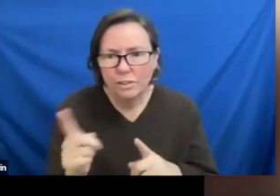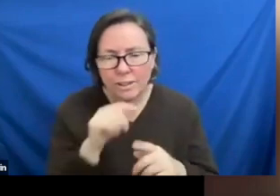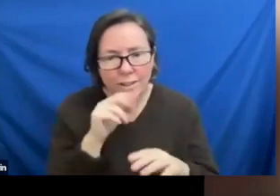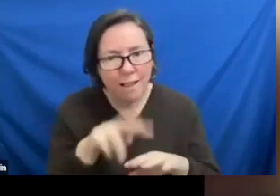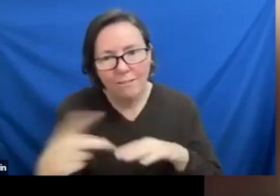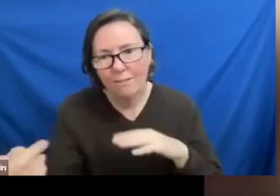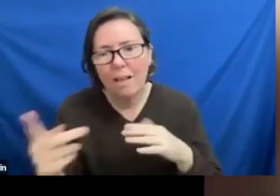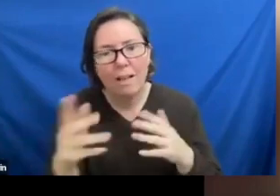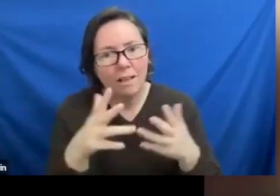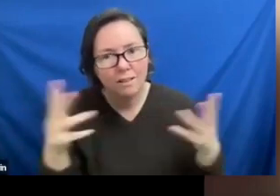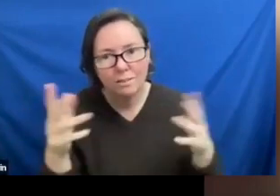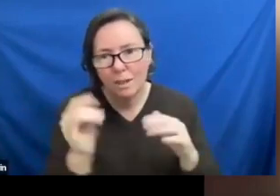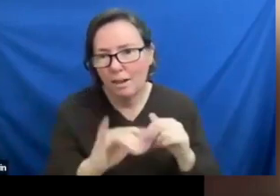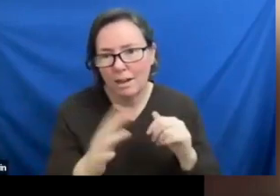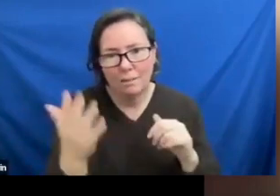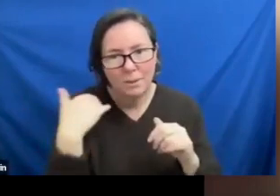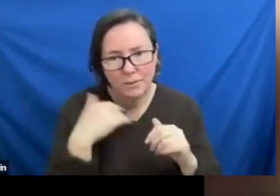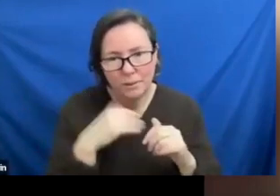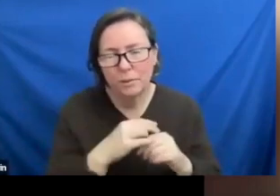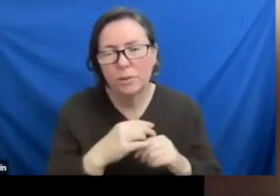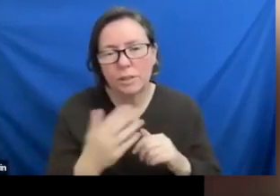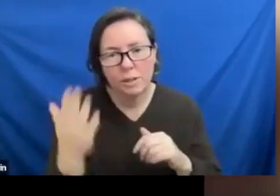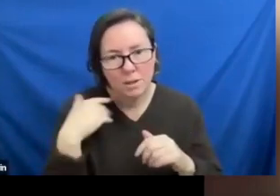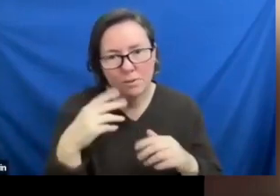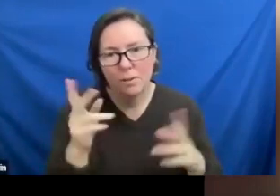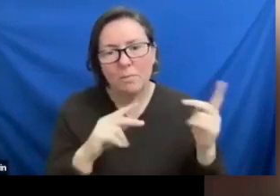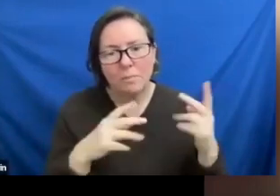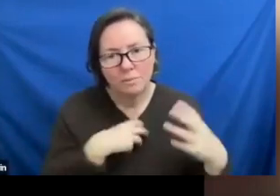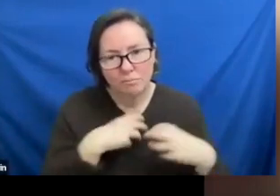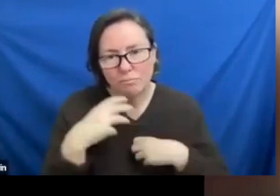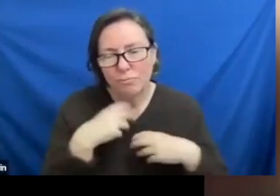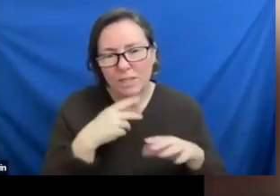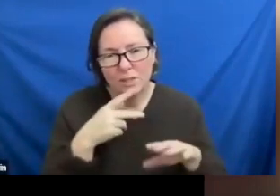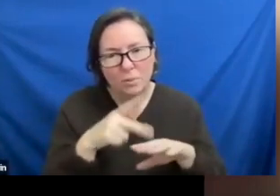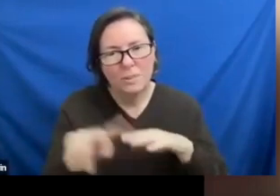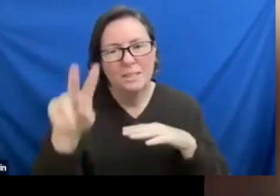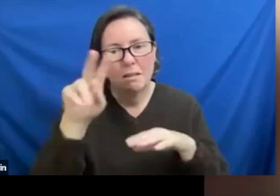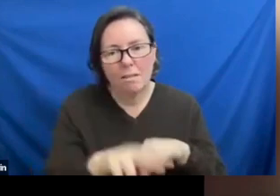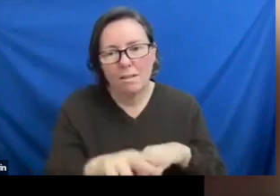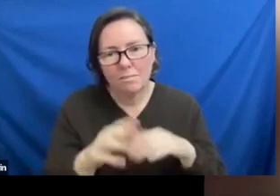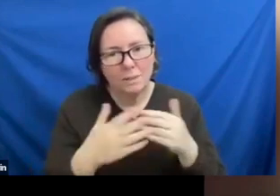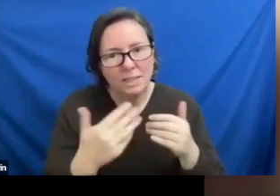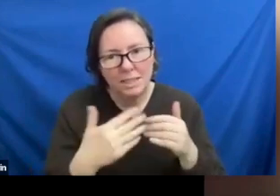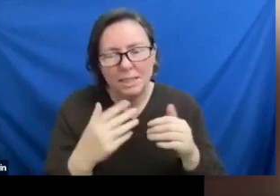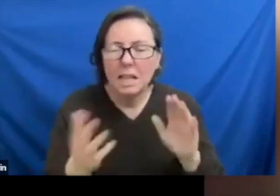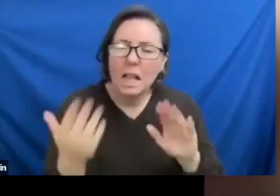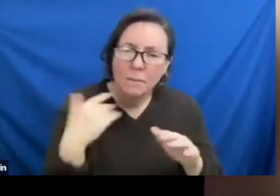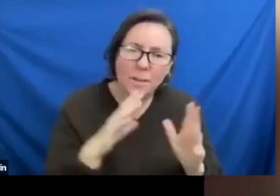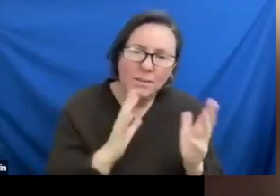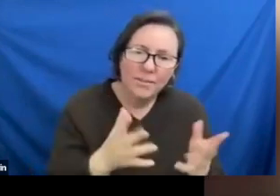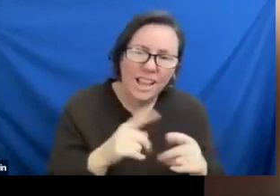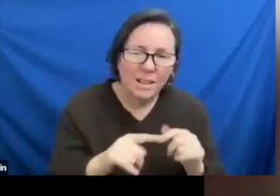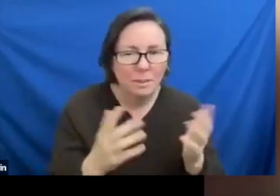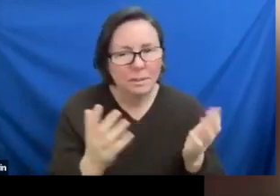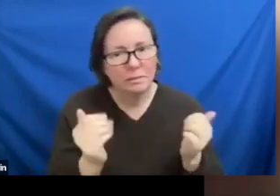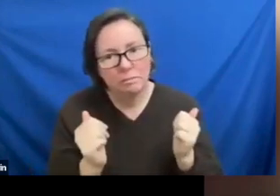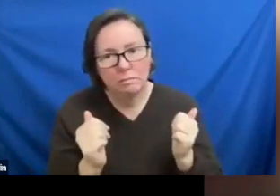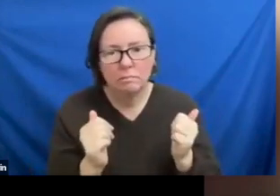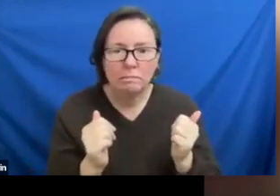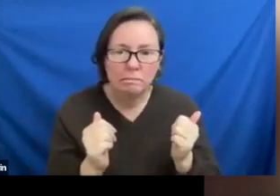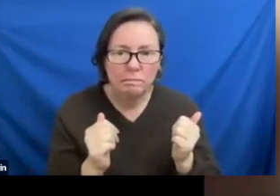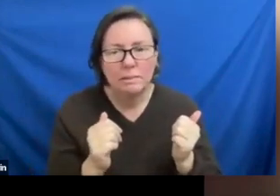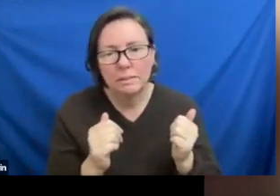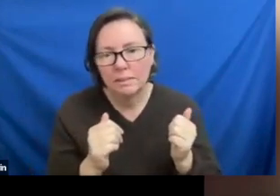as much as people had been. And again, I think the surface was fine. It was just one of those things.